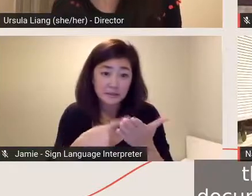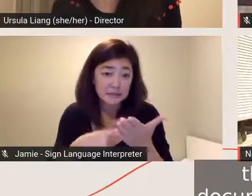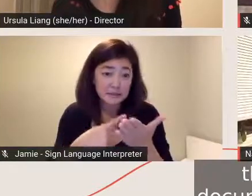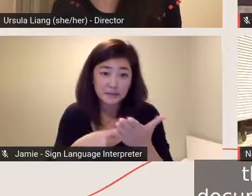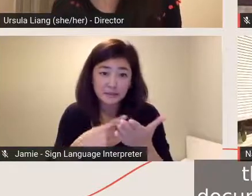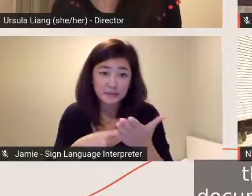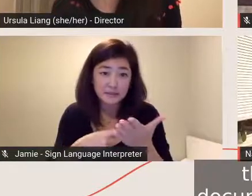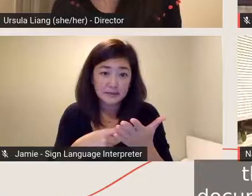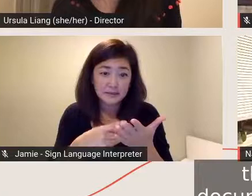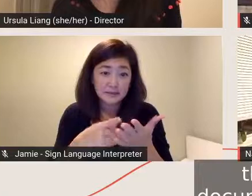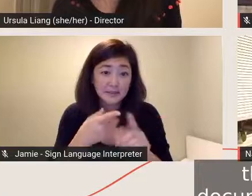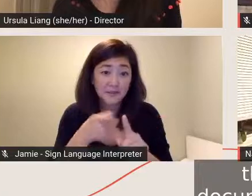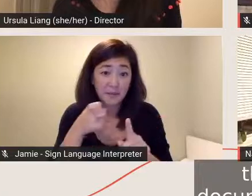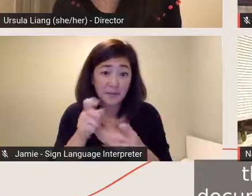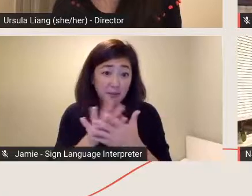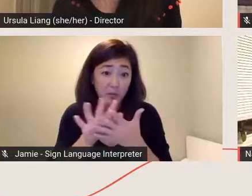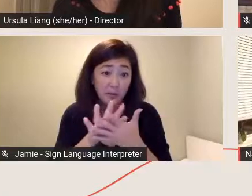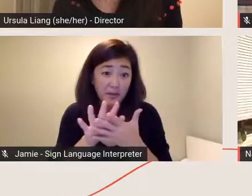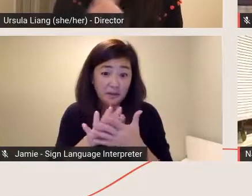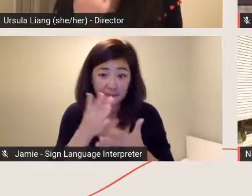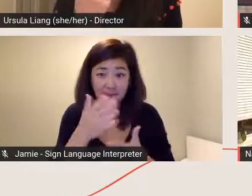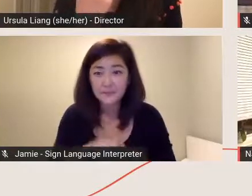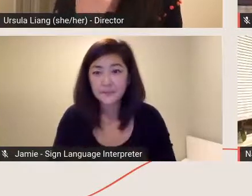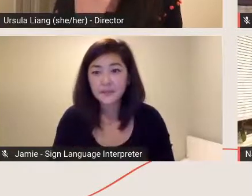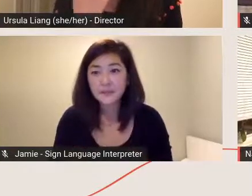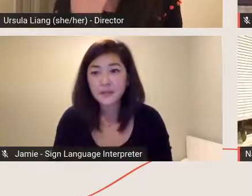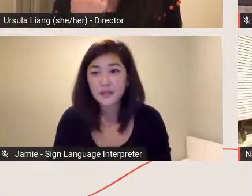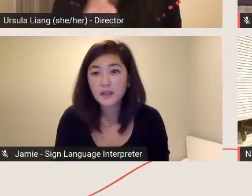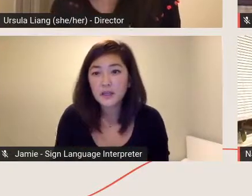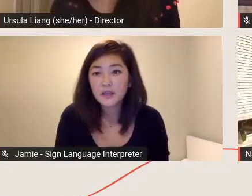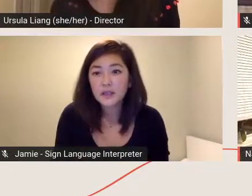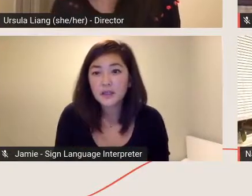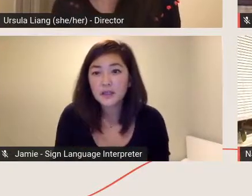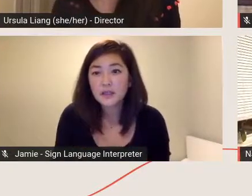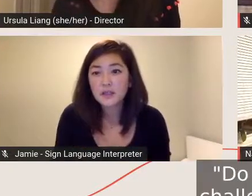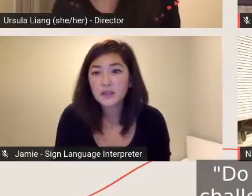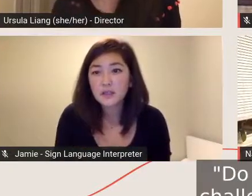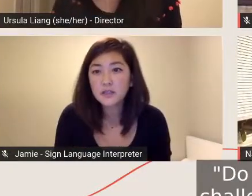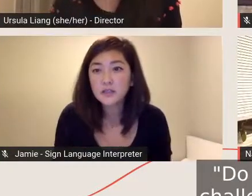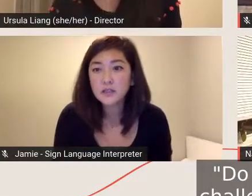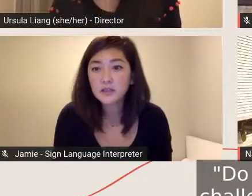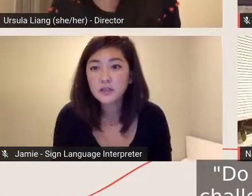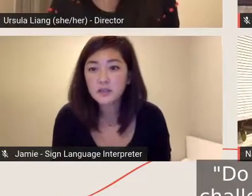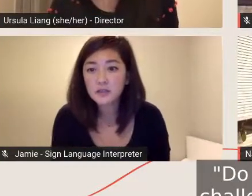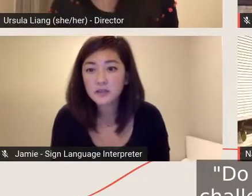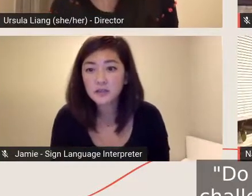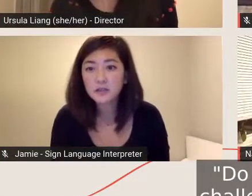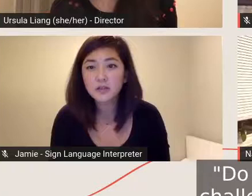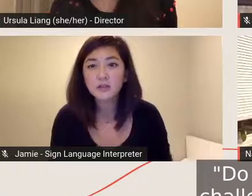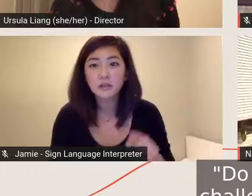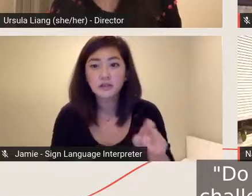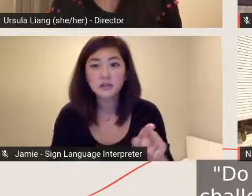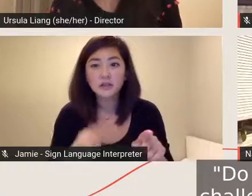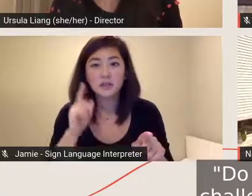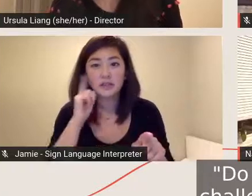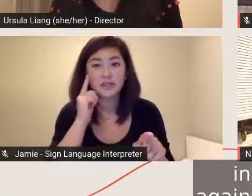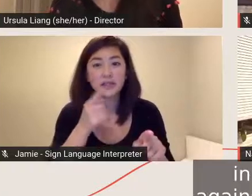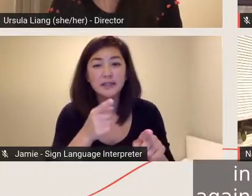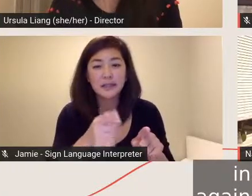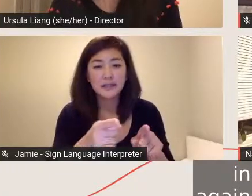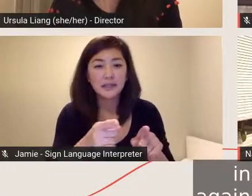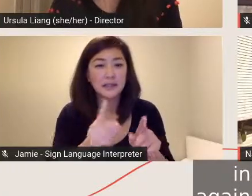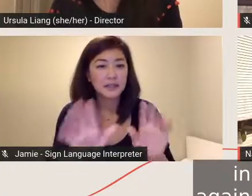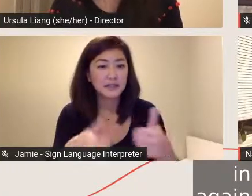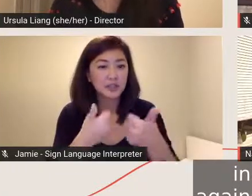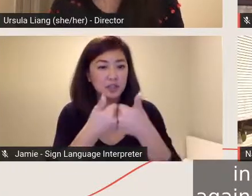comes out of this document that you've created. So first question, do you think that your film challenges internalized racism in